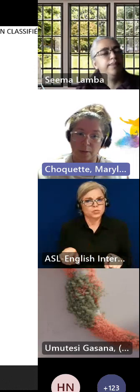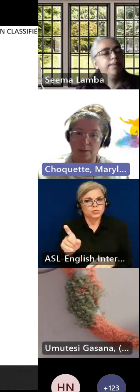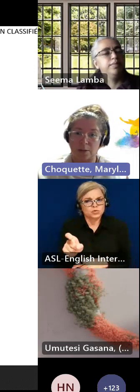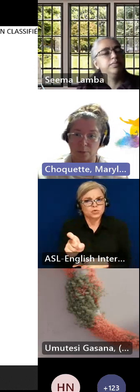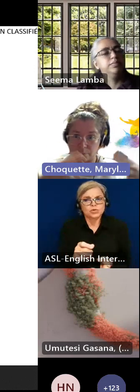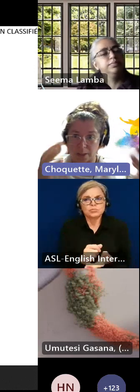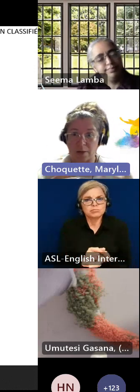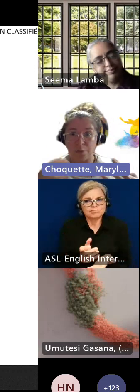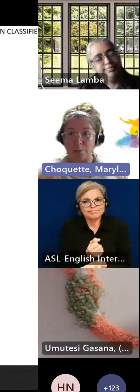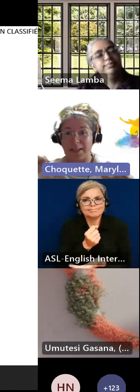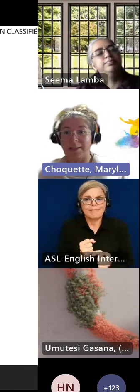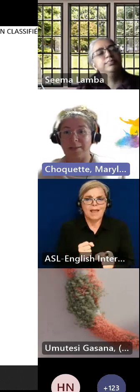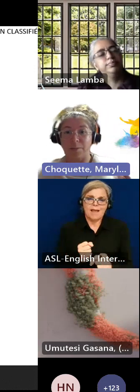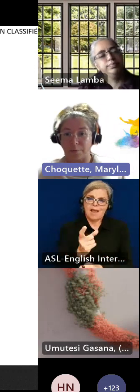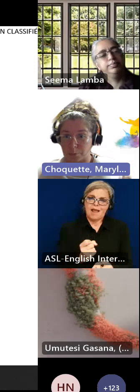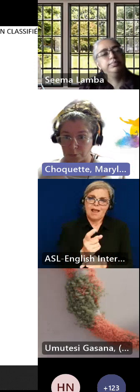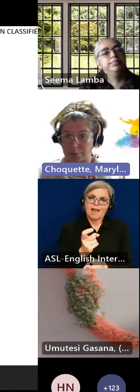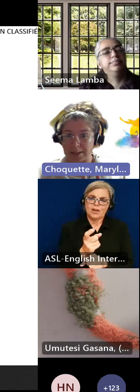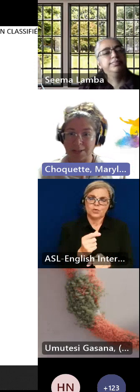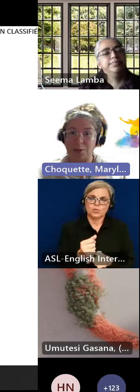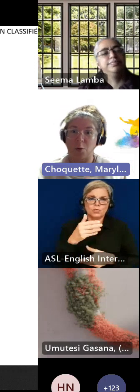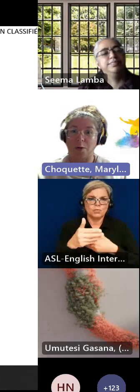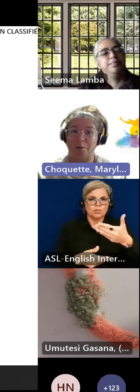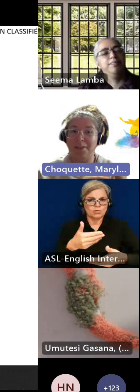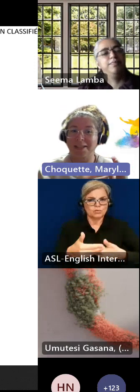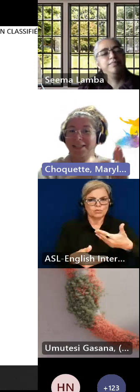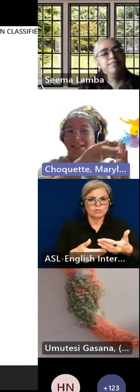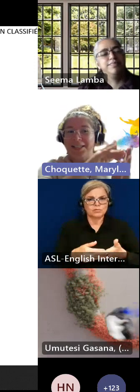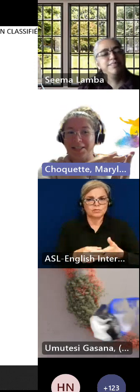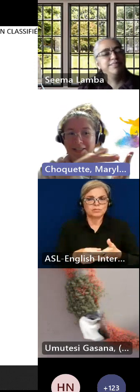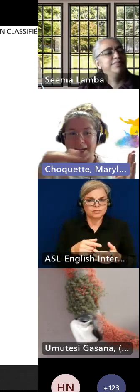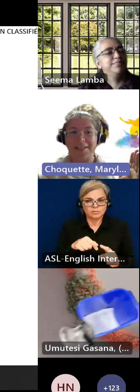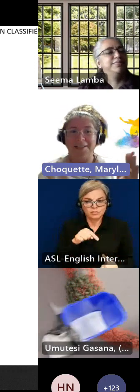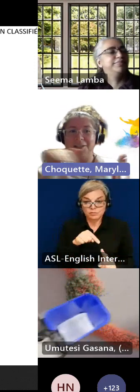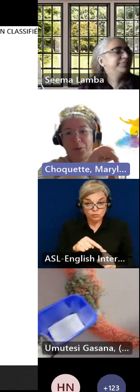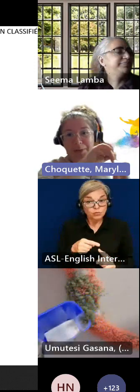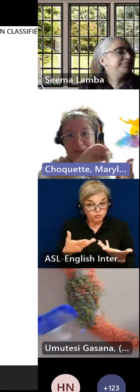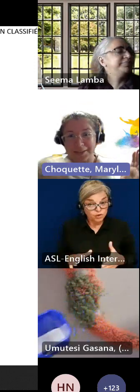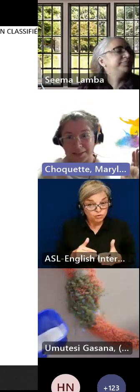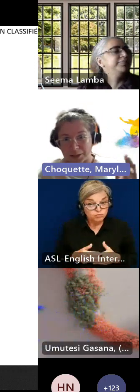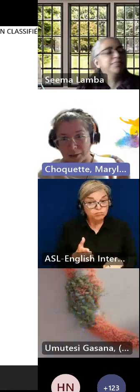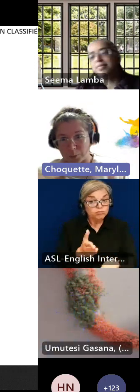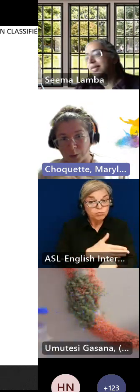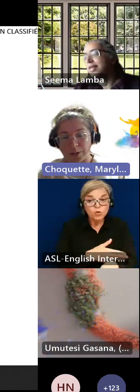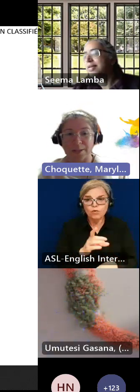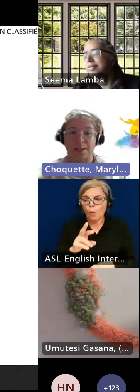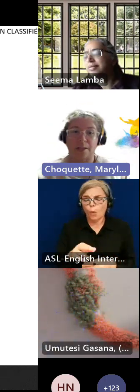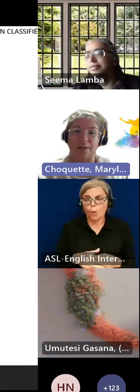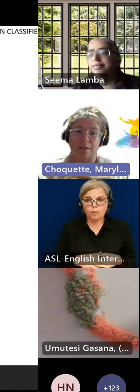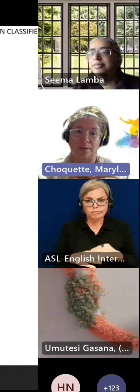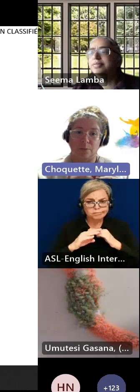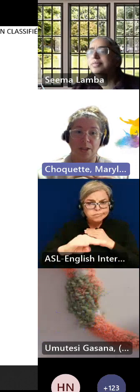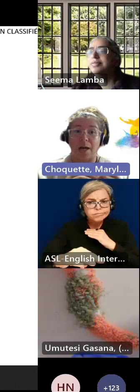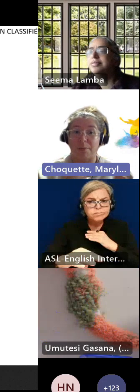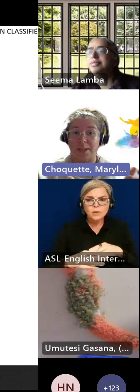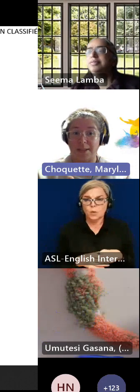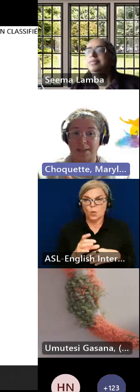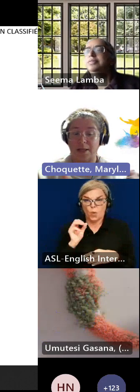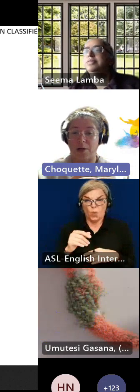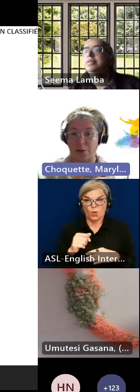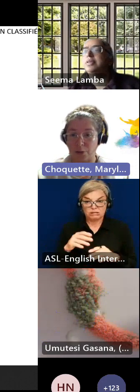reasonable progress. So have you made any types of improvements, or really it's stagnant, or really it's gotten worse,